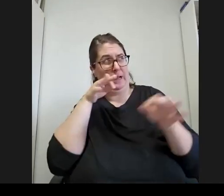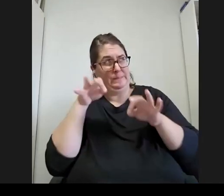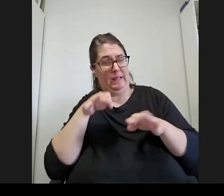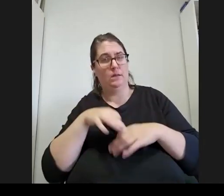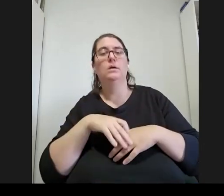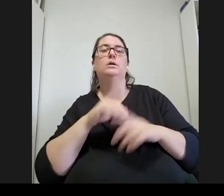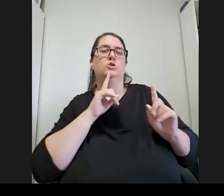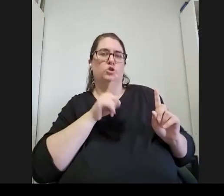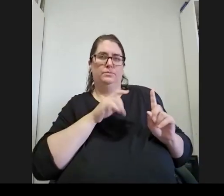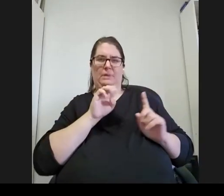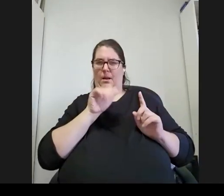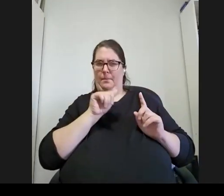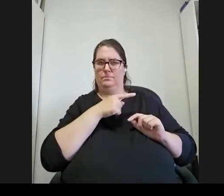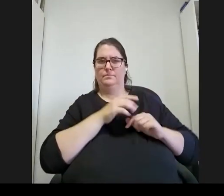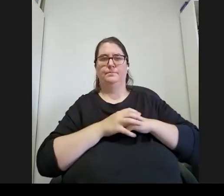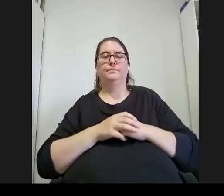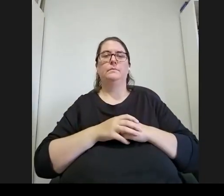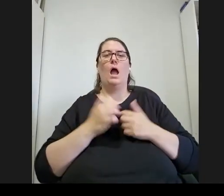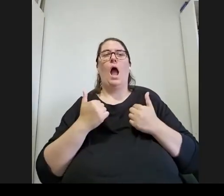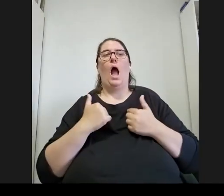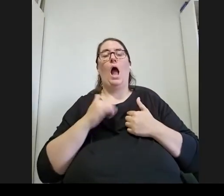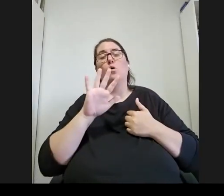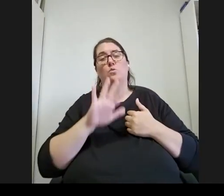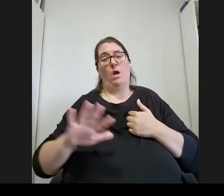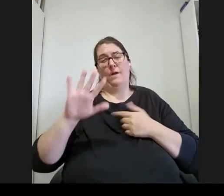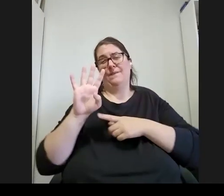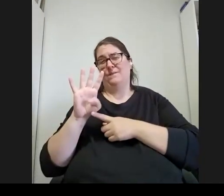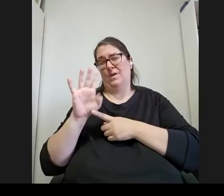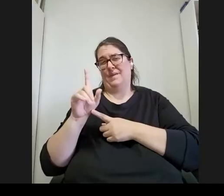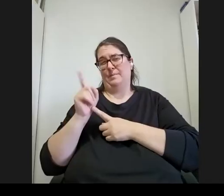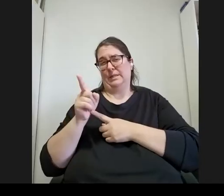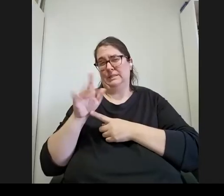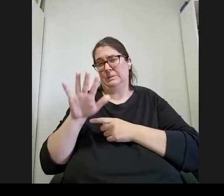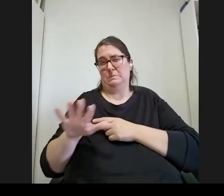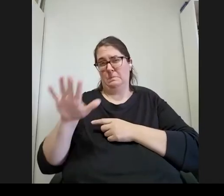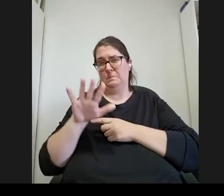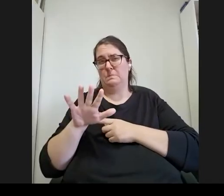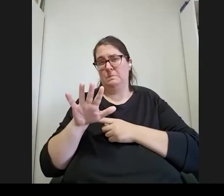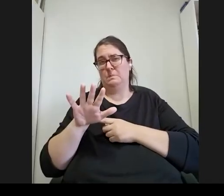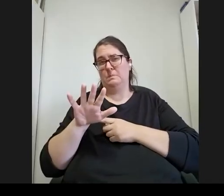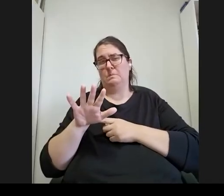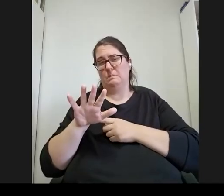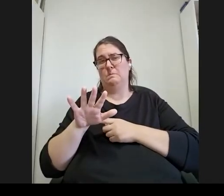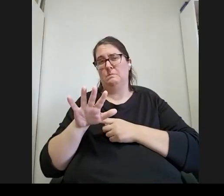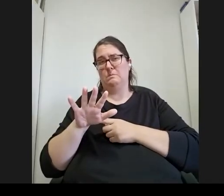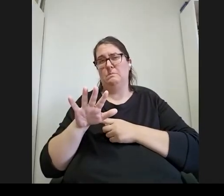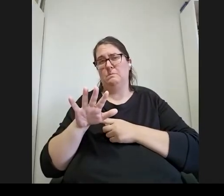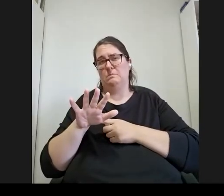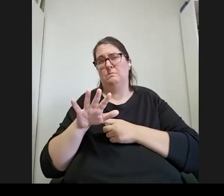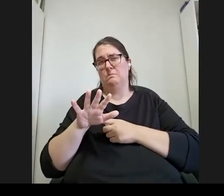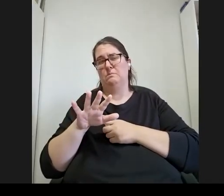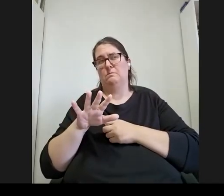so I would give ballpark 45 minutes to go through the entire